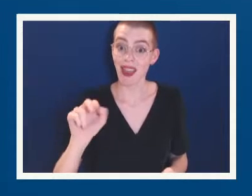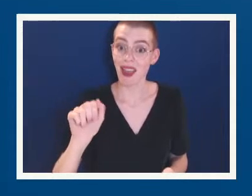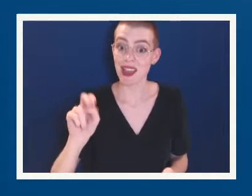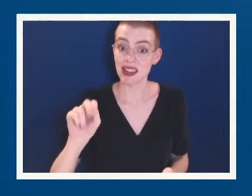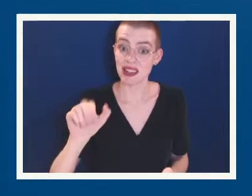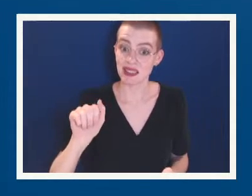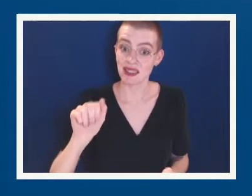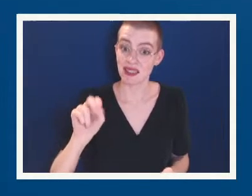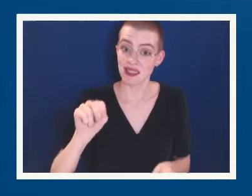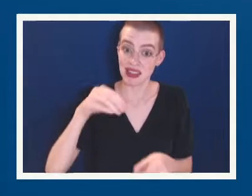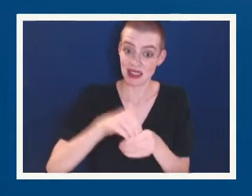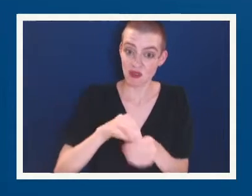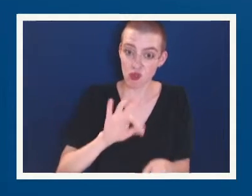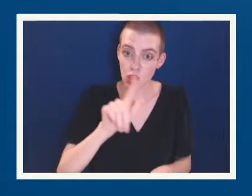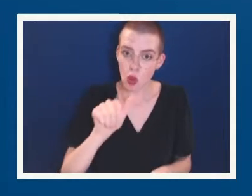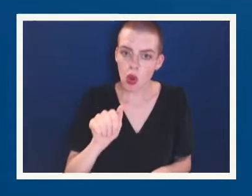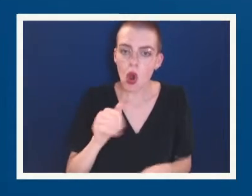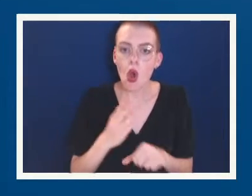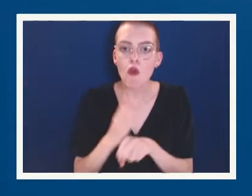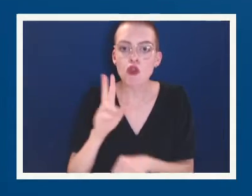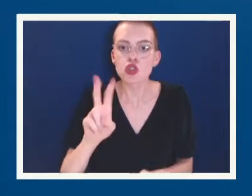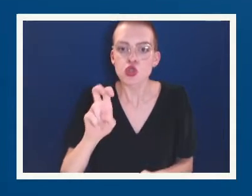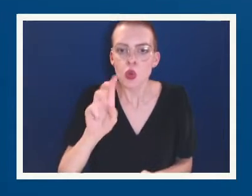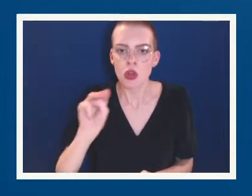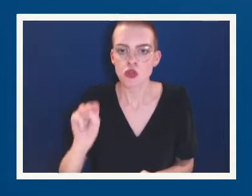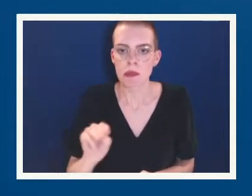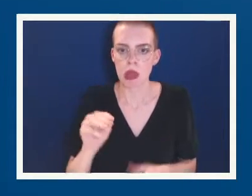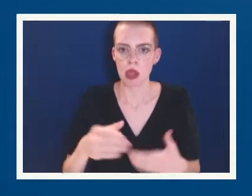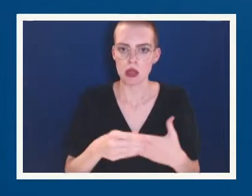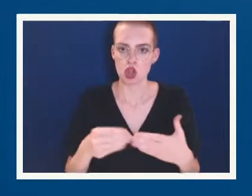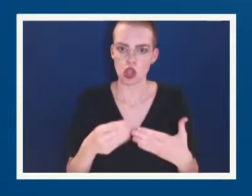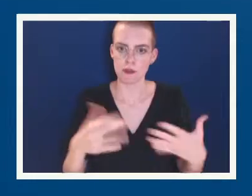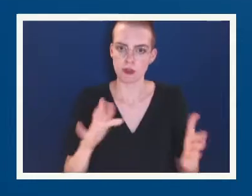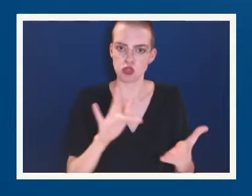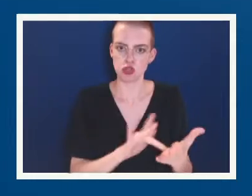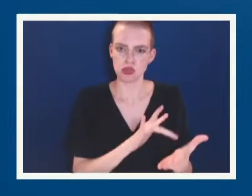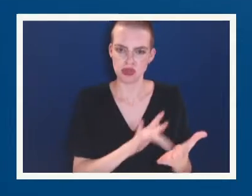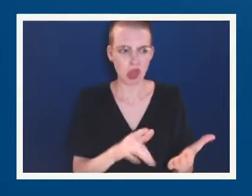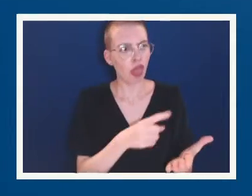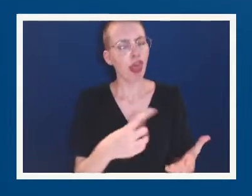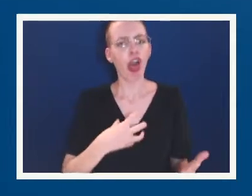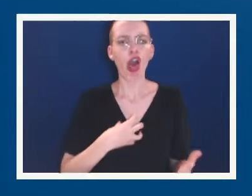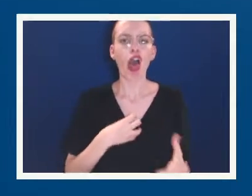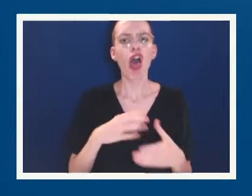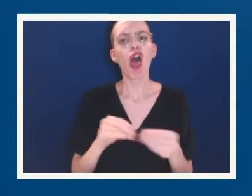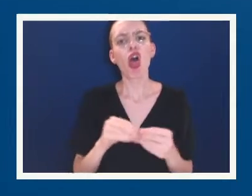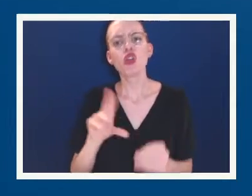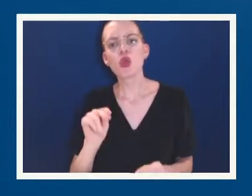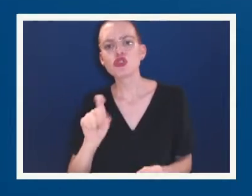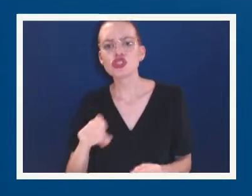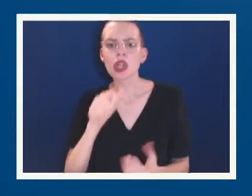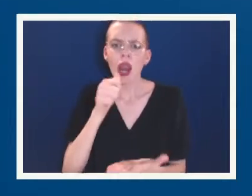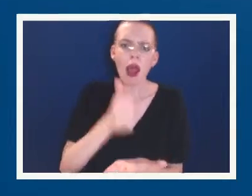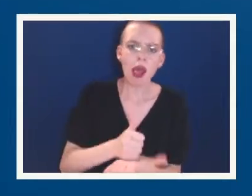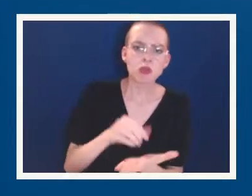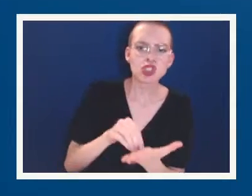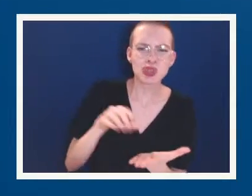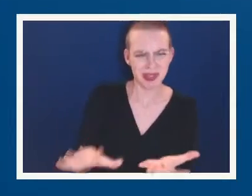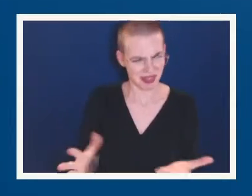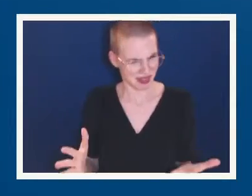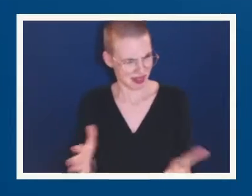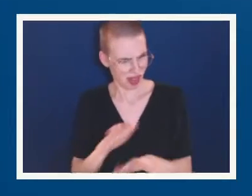forgiven. Who the hell do they think they are complaining about helping out students? Who do they think? I really mean